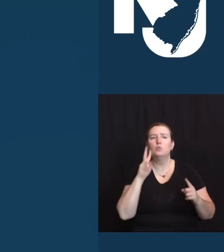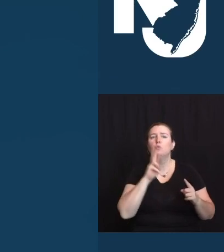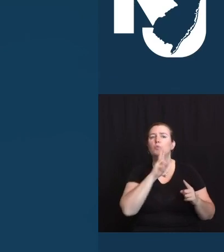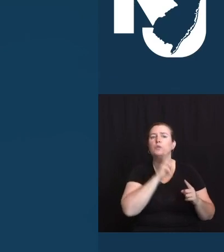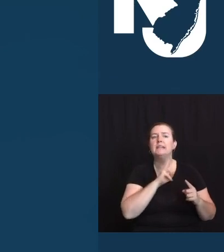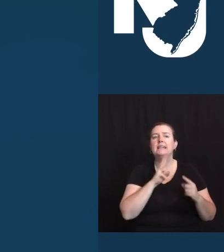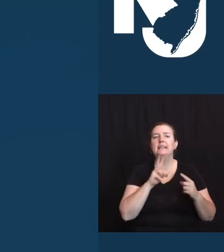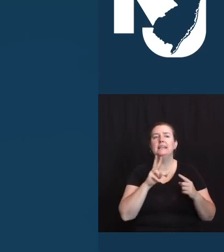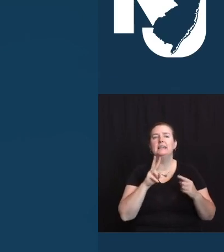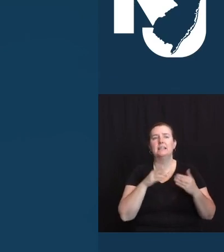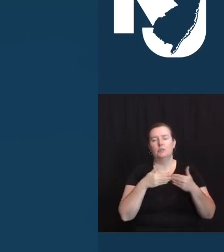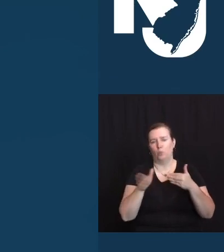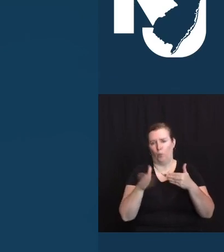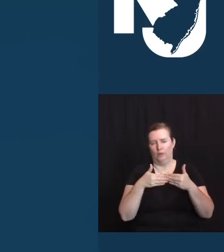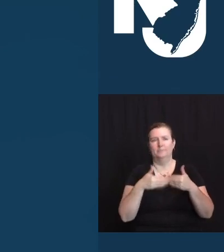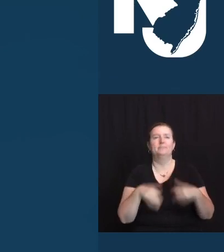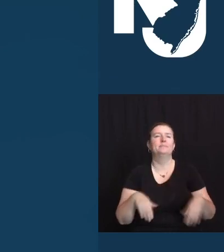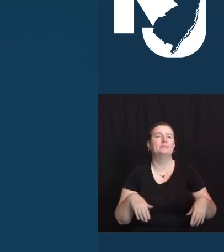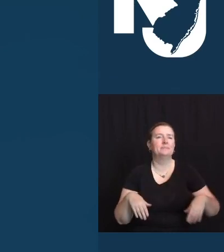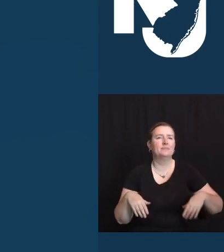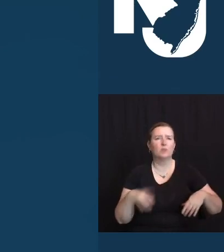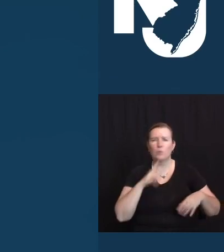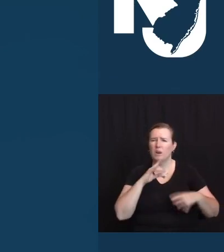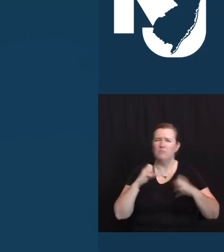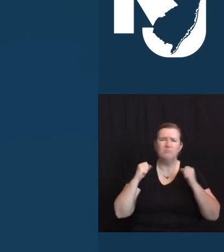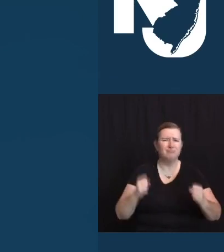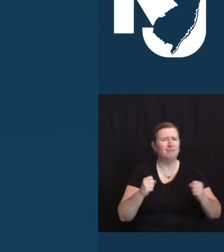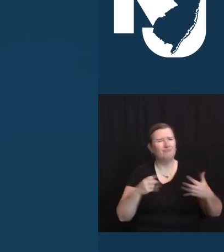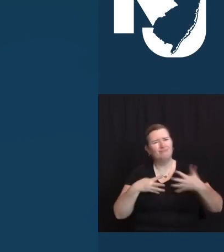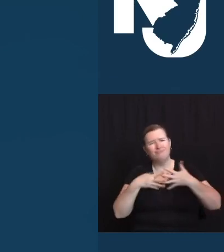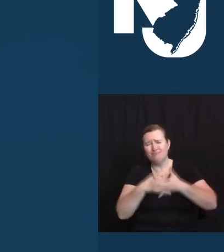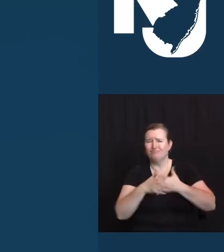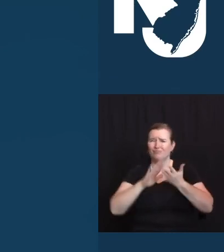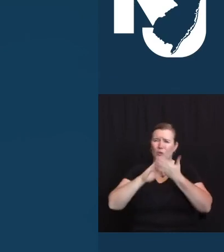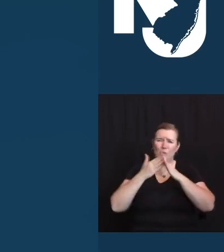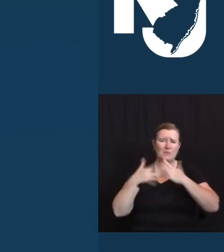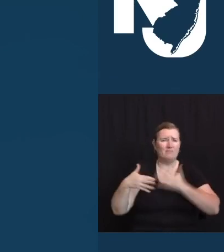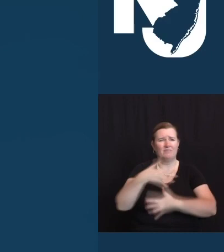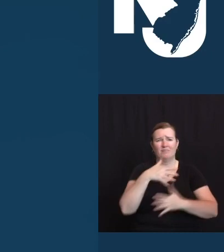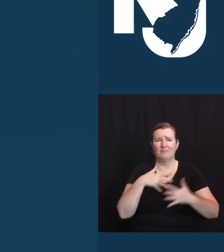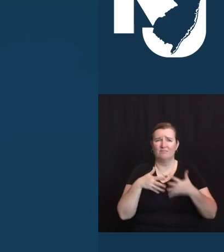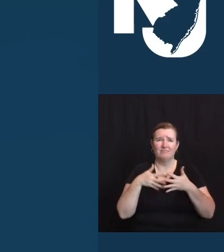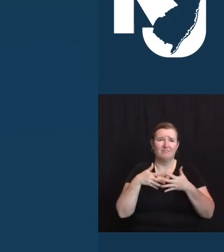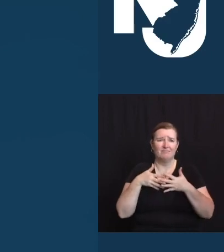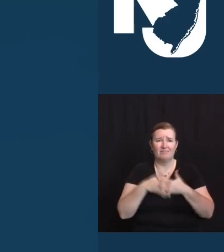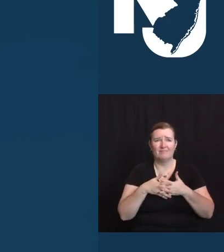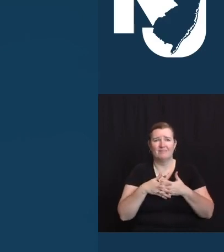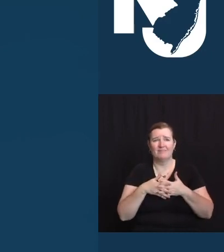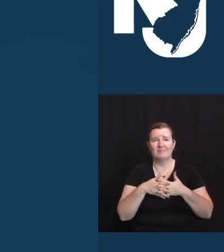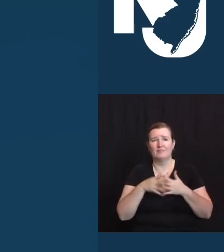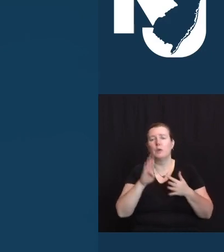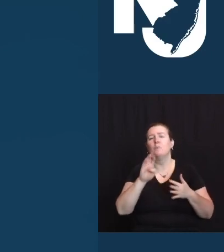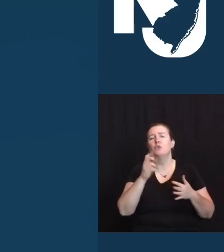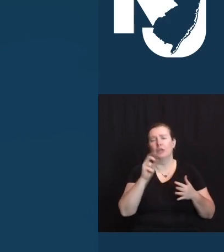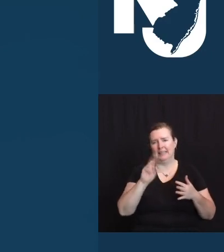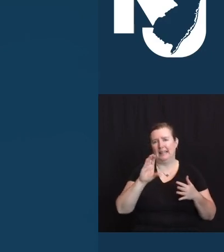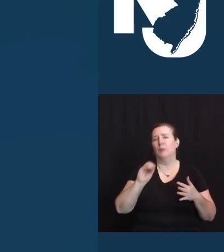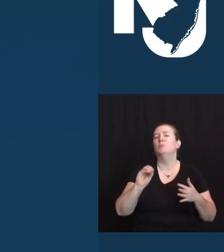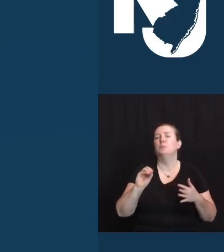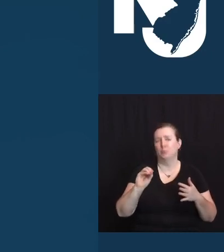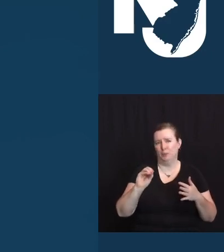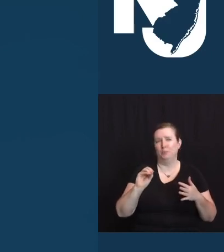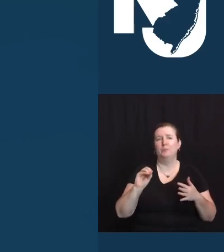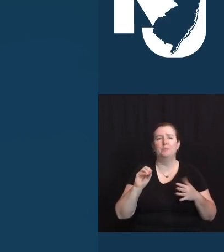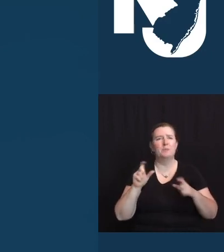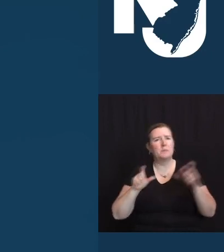part of the backbone of the community, not just Maywood, but throughout Bergen County. Everyone who entered felt like family, like they knew